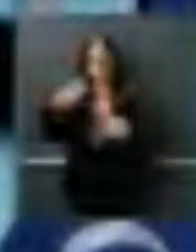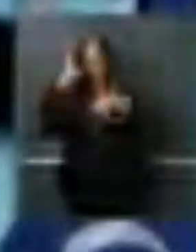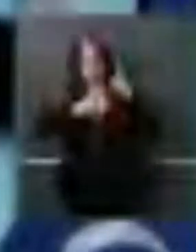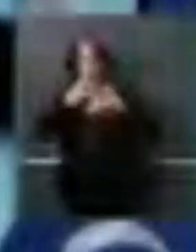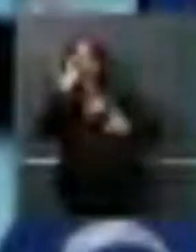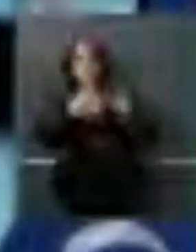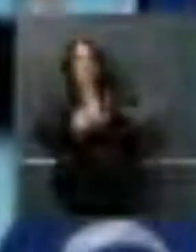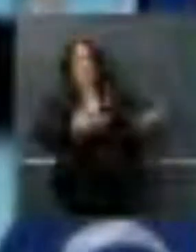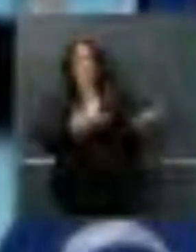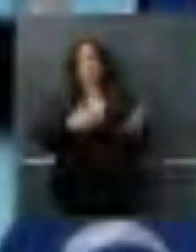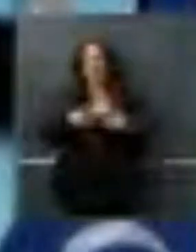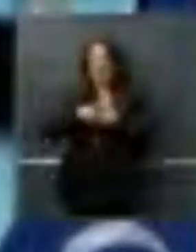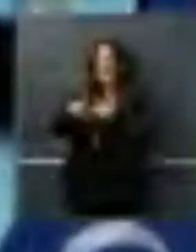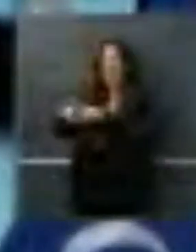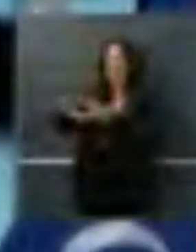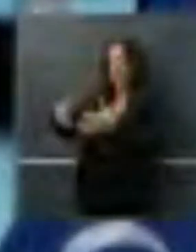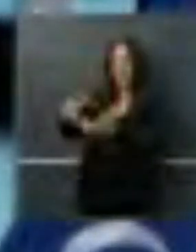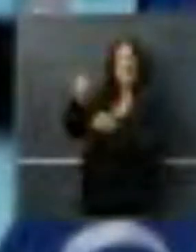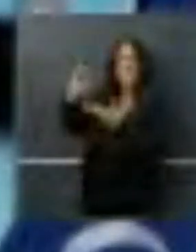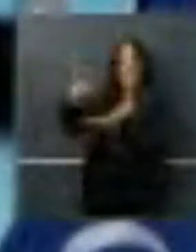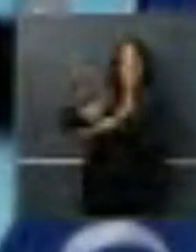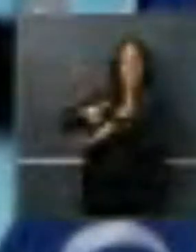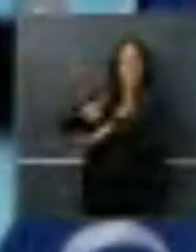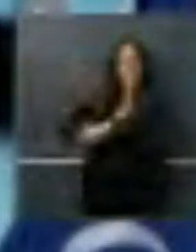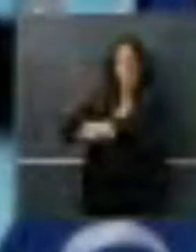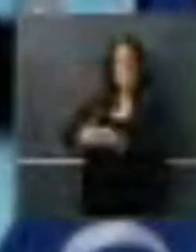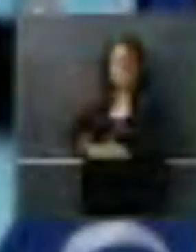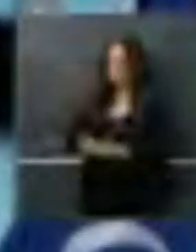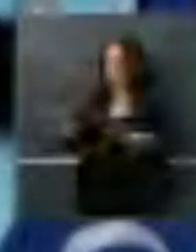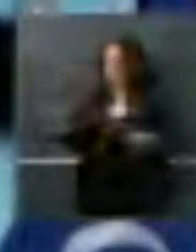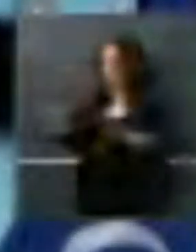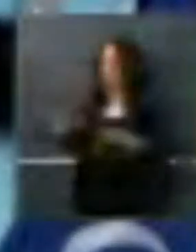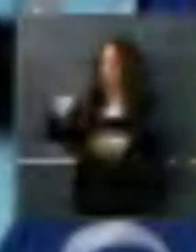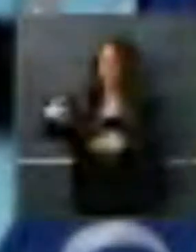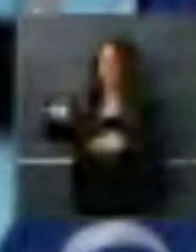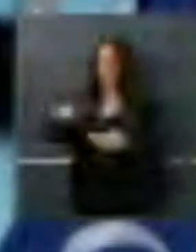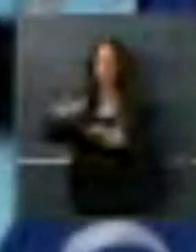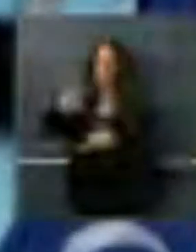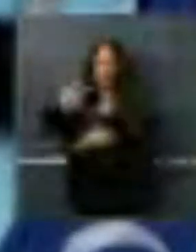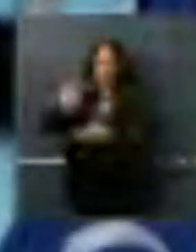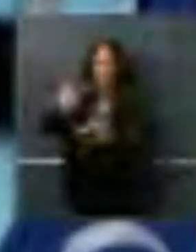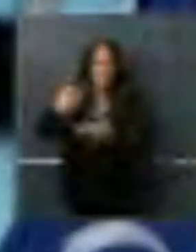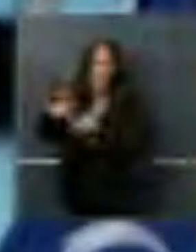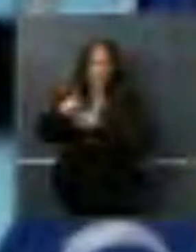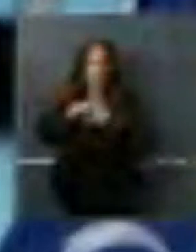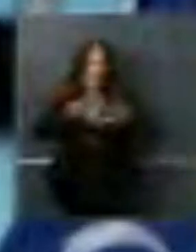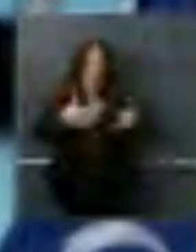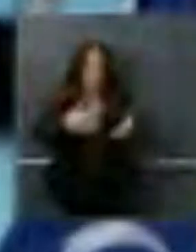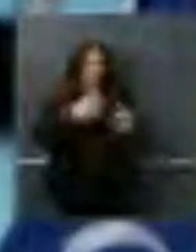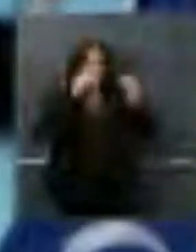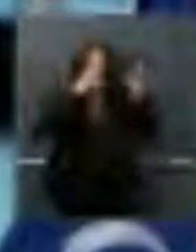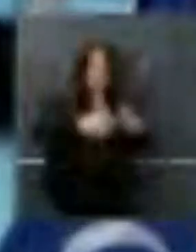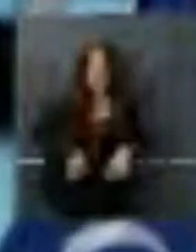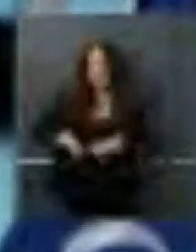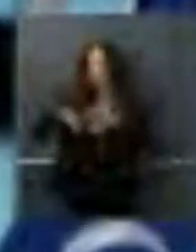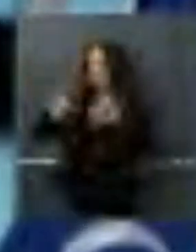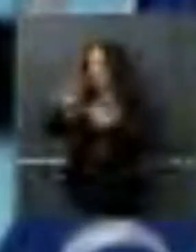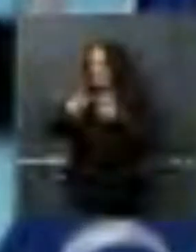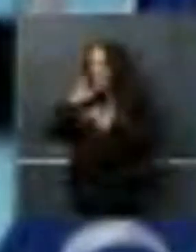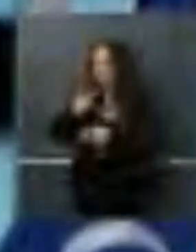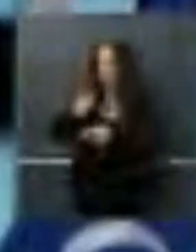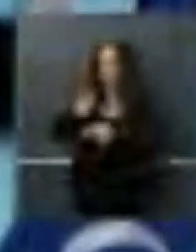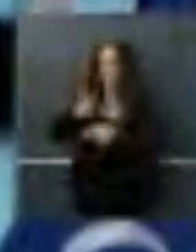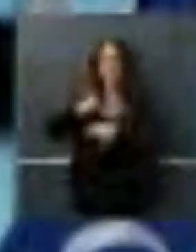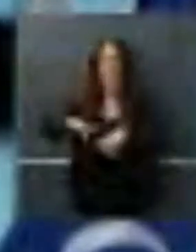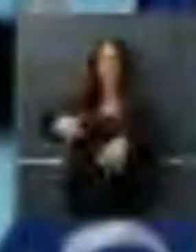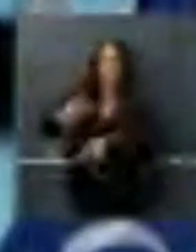our frontline folks that are taking care of our children, our teachers, the heroes that have been recognized in this crisis